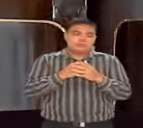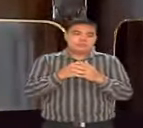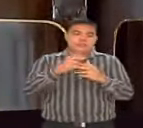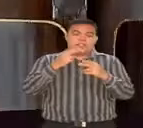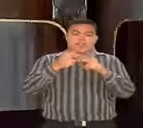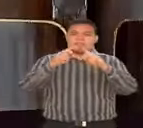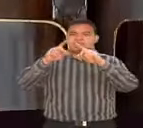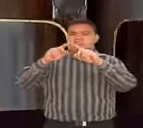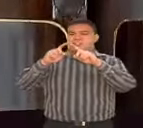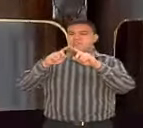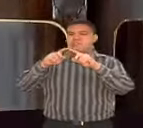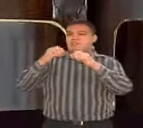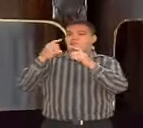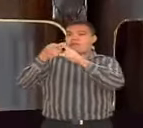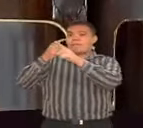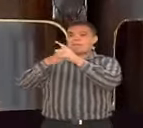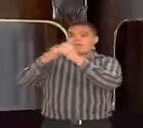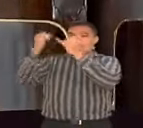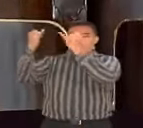Gideon?